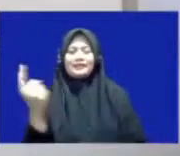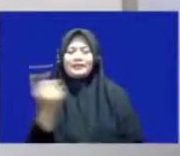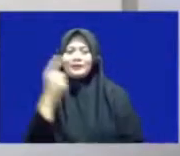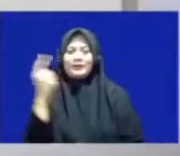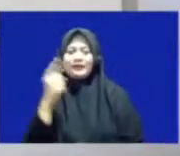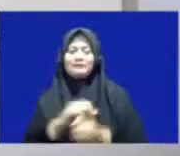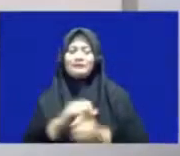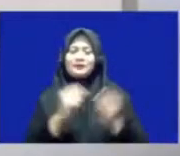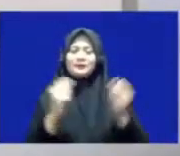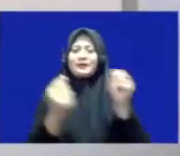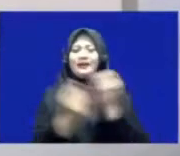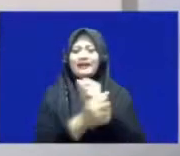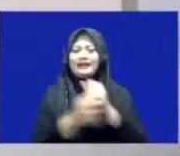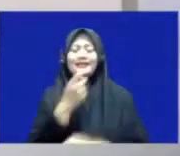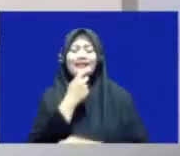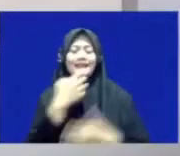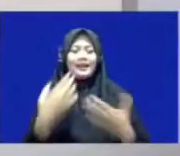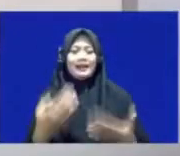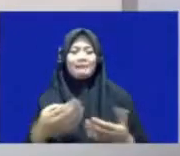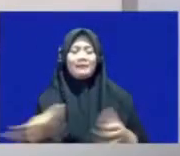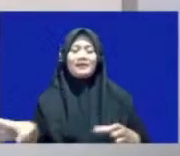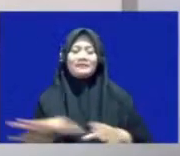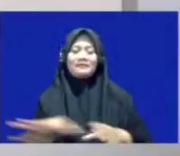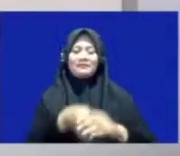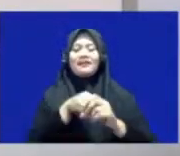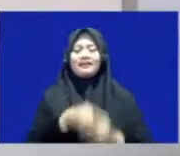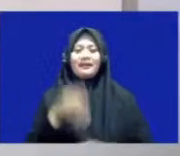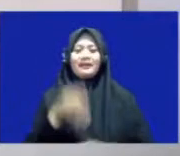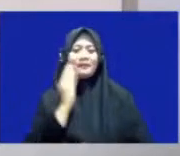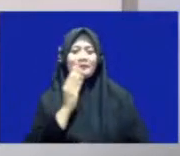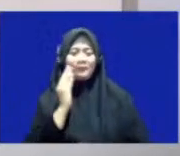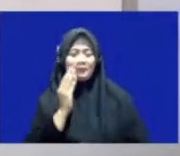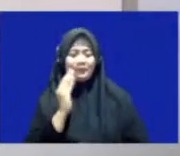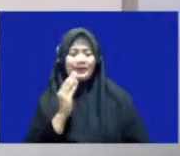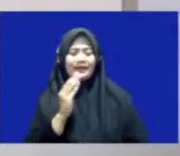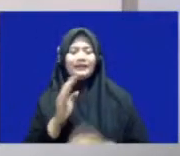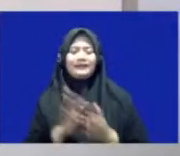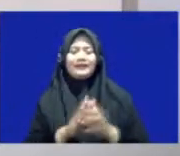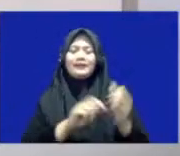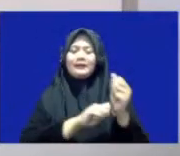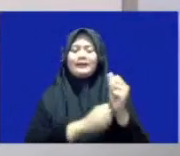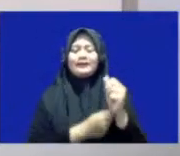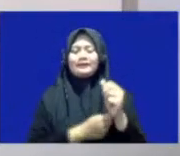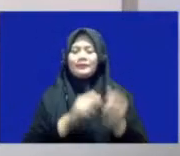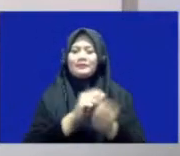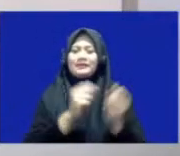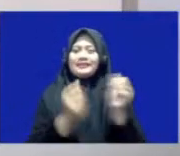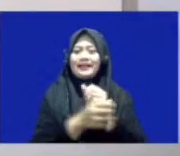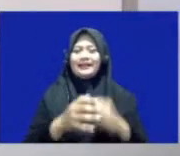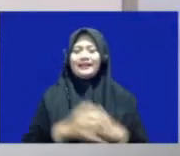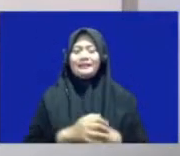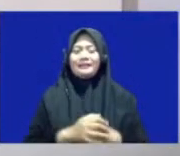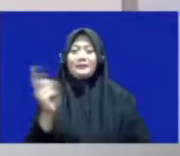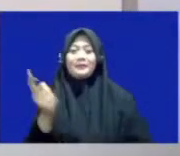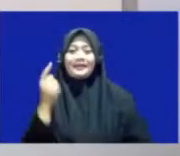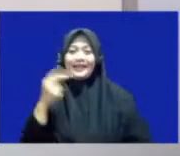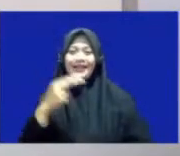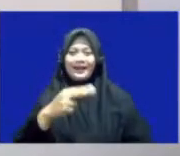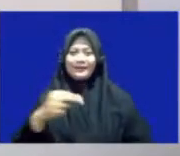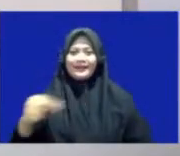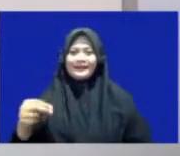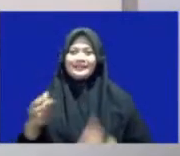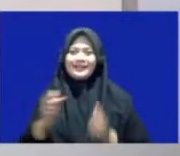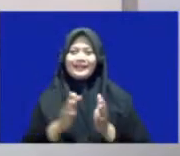in Disaster Preparedness and Response between the Government of Indonesia and Government of Bangladesh. The